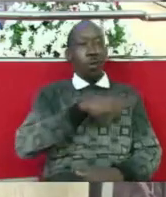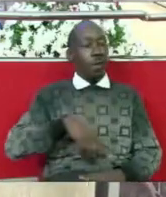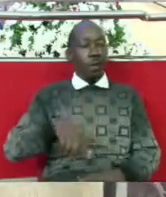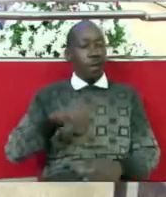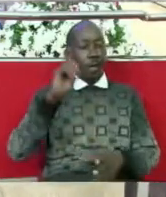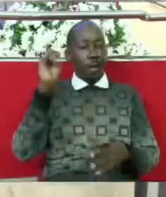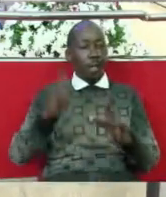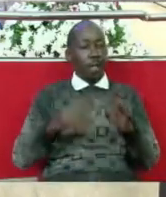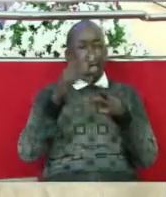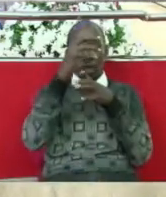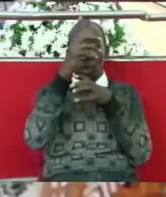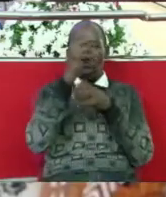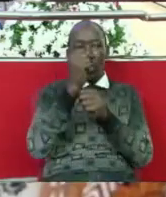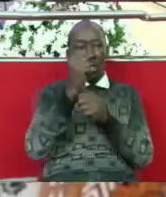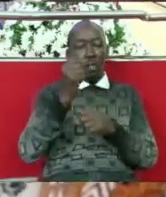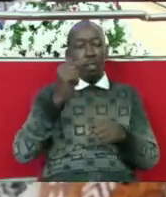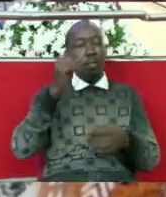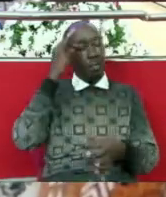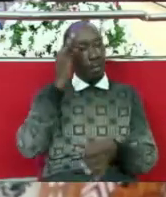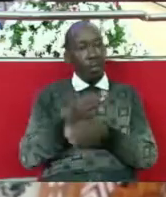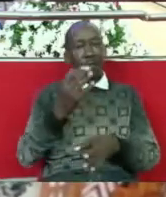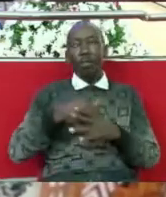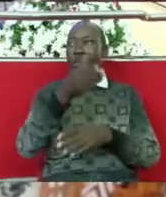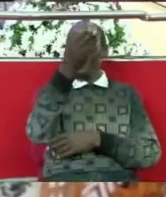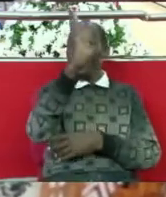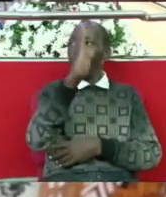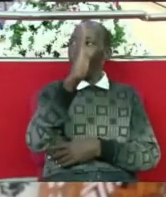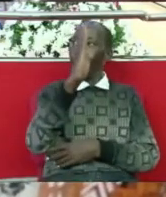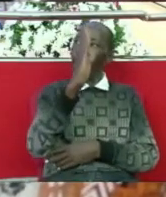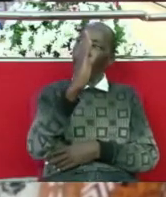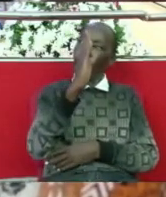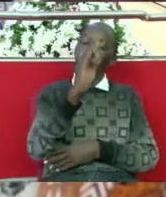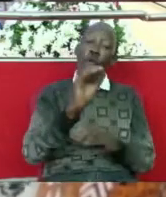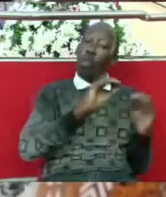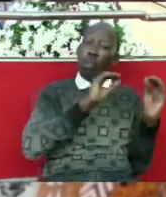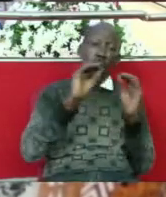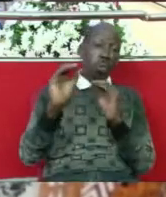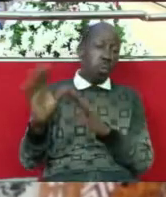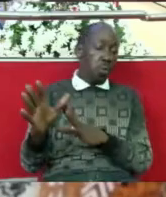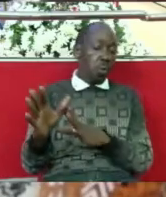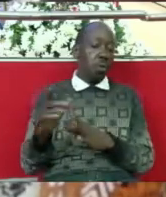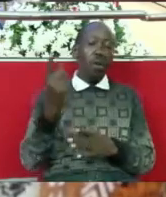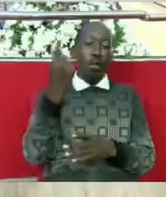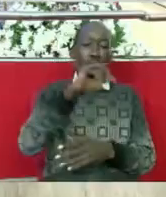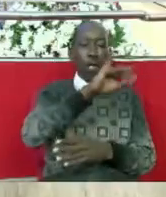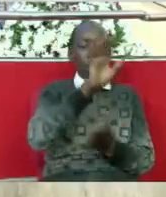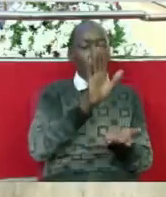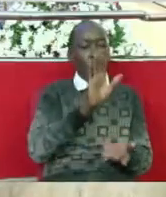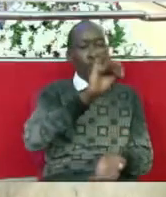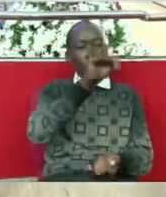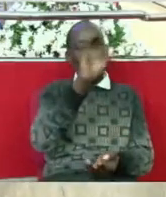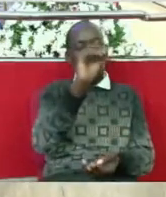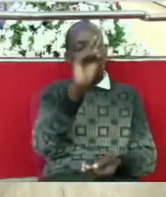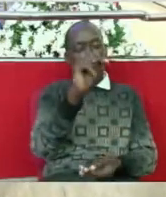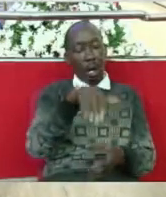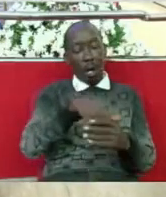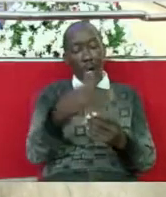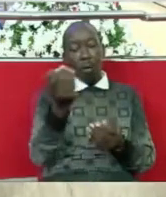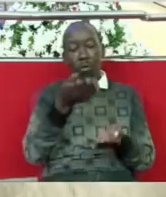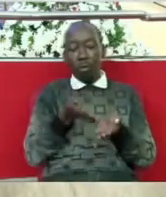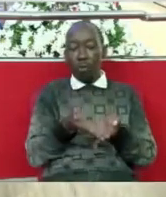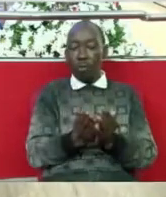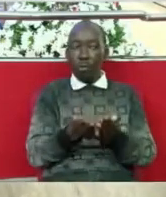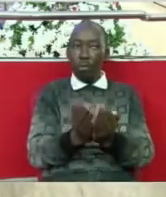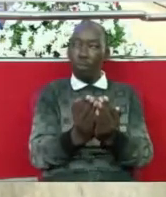big God. Tunaweza amini yule Mungu wetu mkuu. Throw them the Jonah out of the boat. Ukaweza kurusha yule